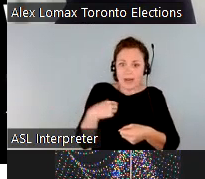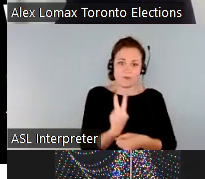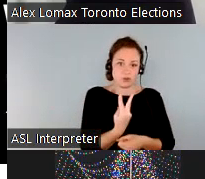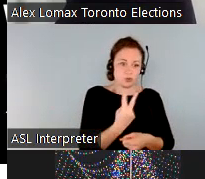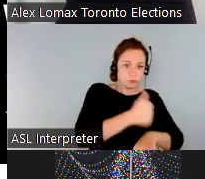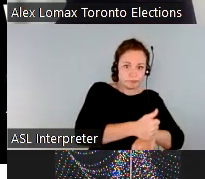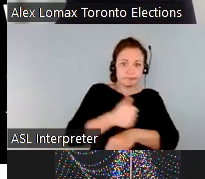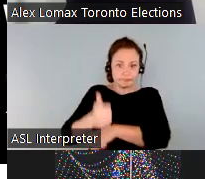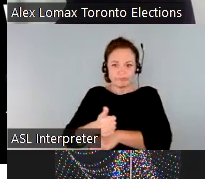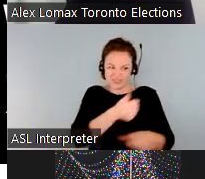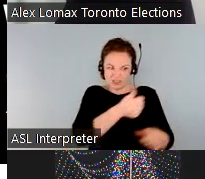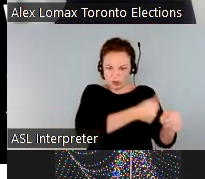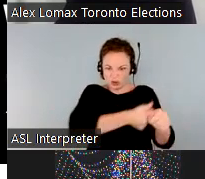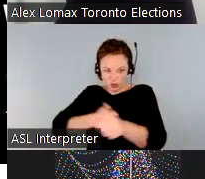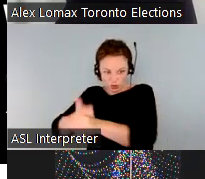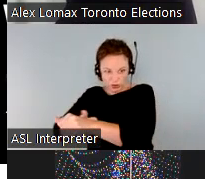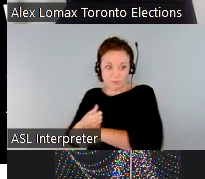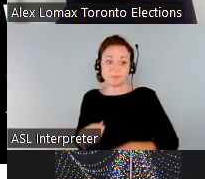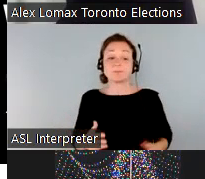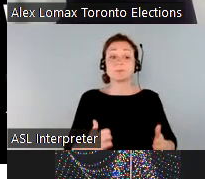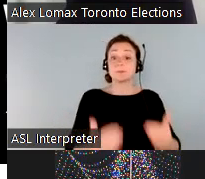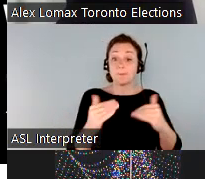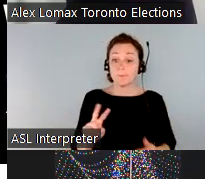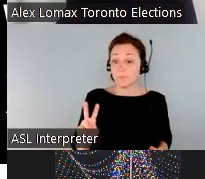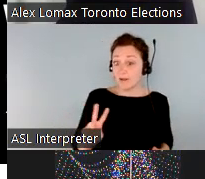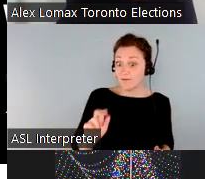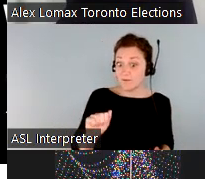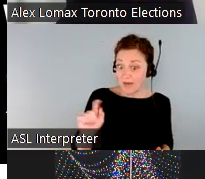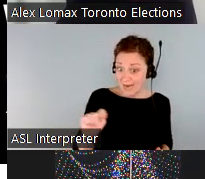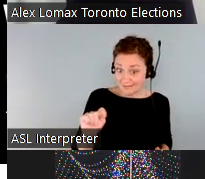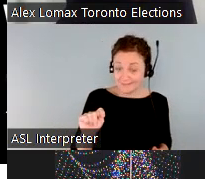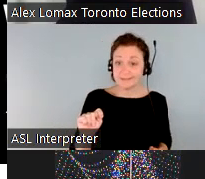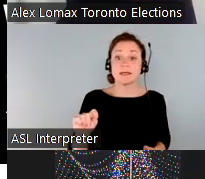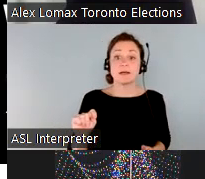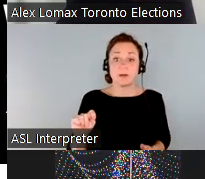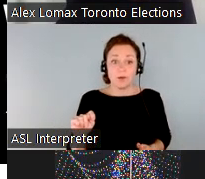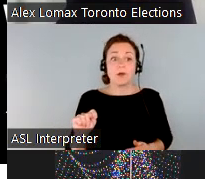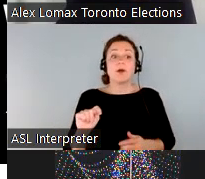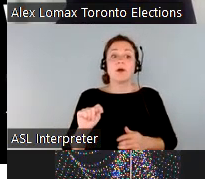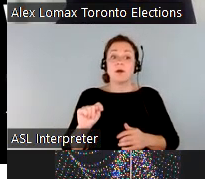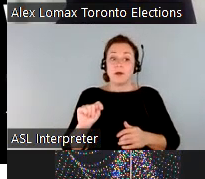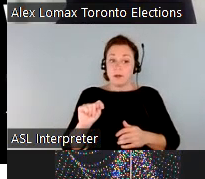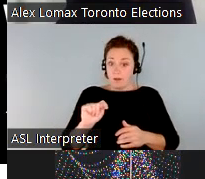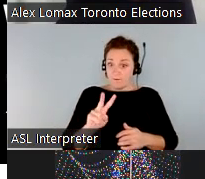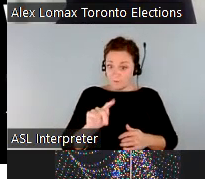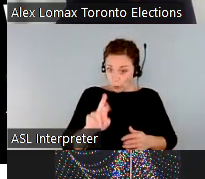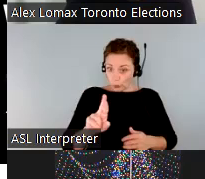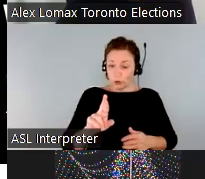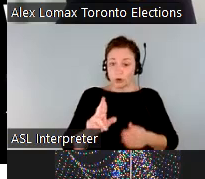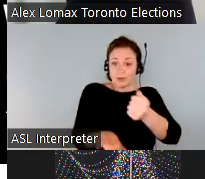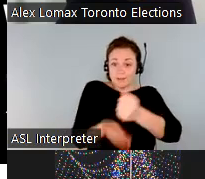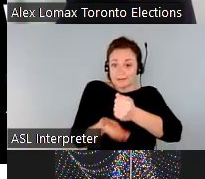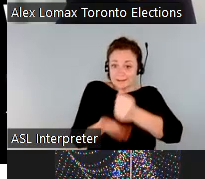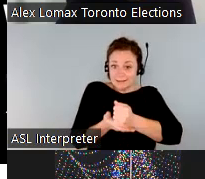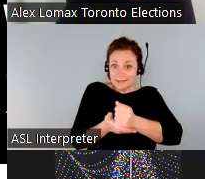Voter Assist Terminal, or the VAT. One of our key initiatives is the availability of the Voter Assist Terminal, which allows